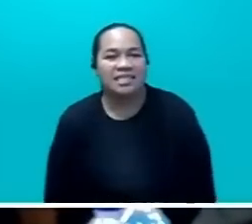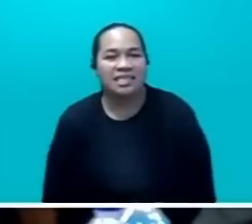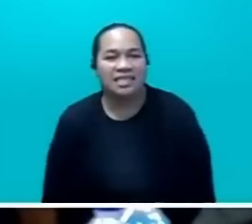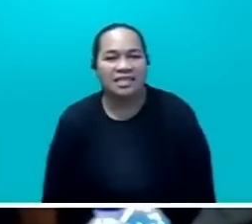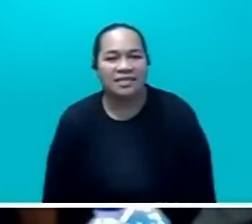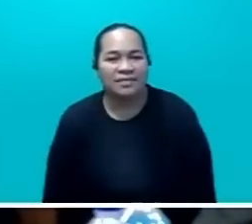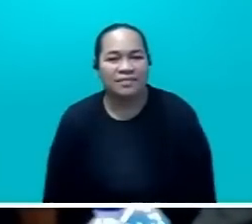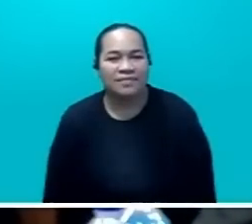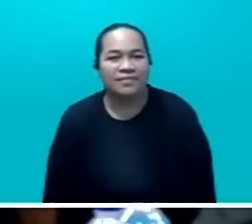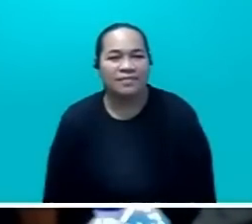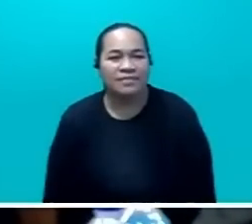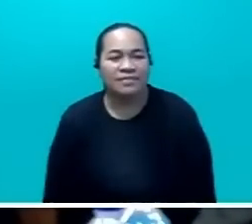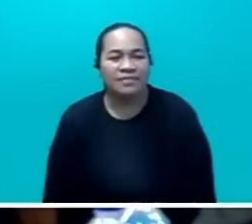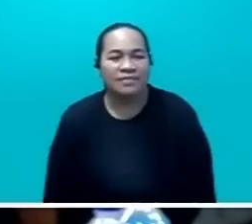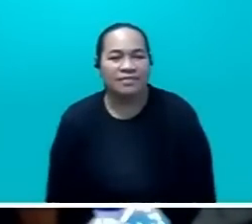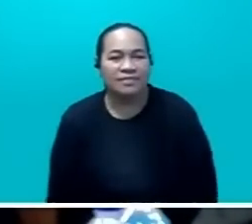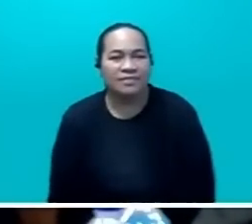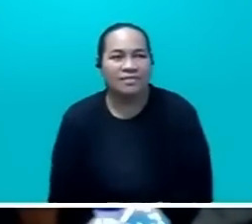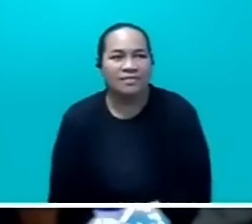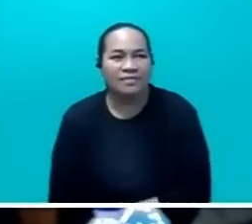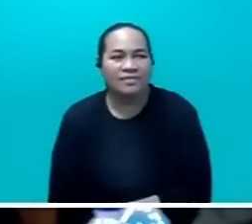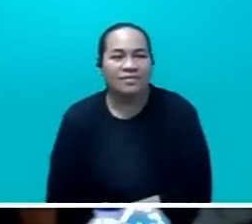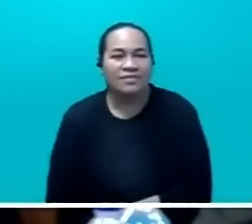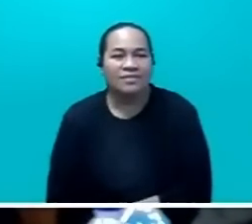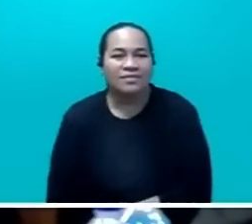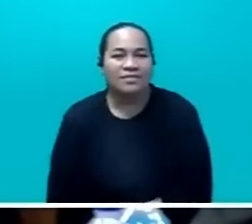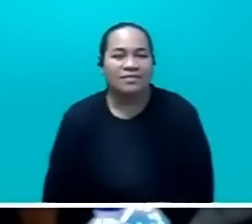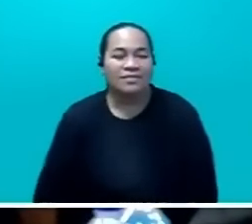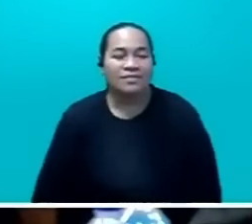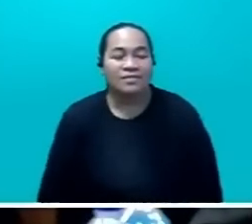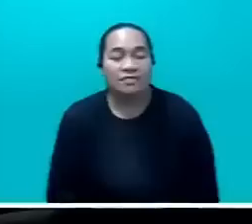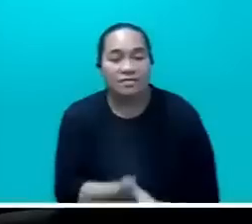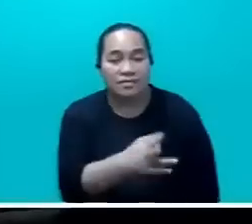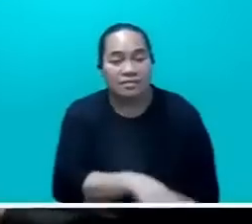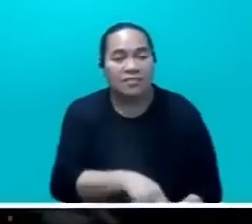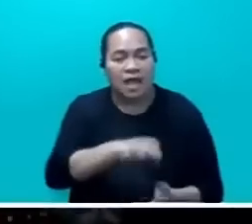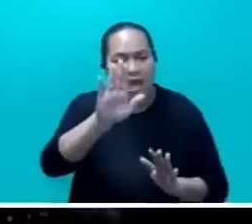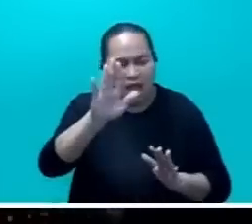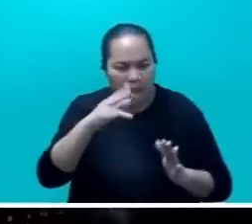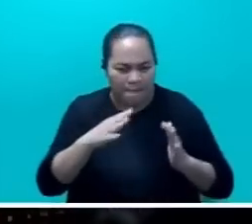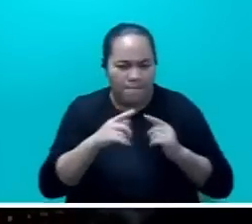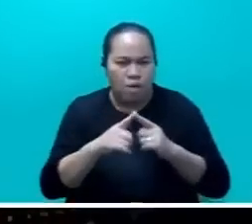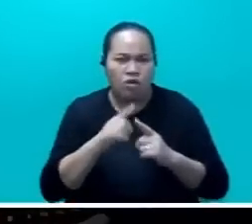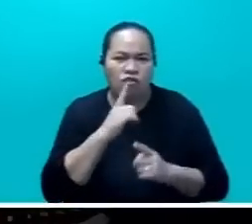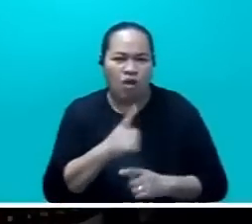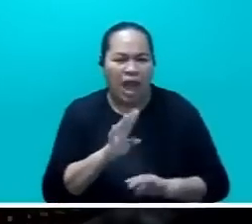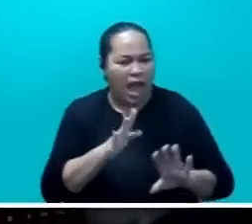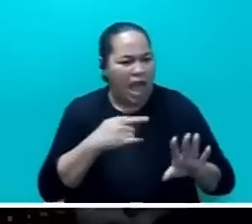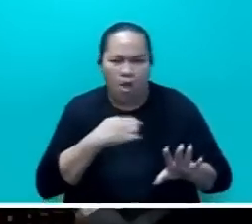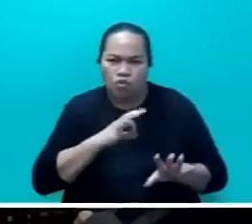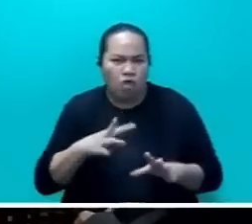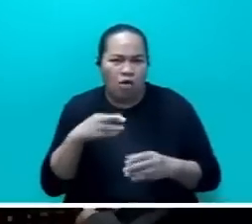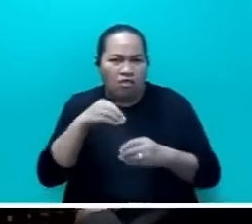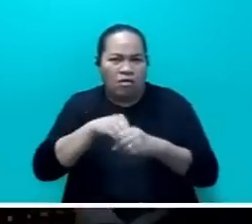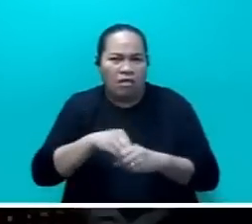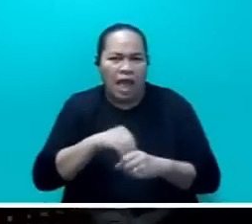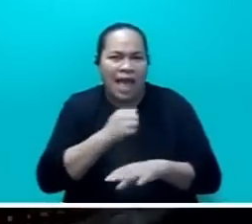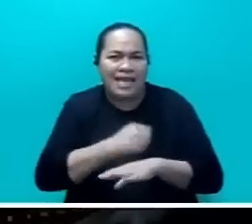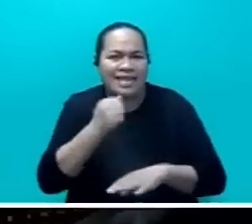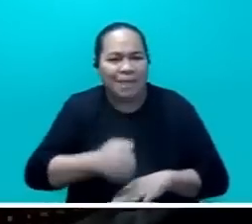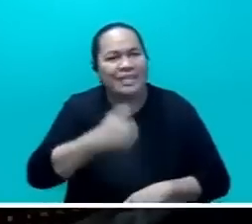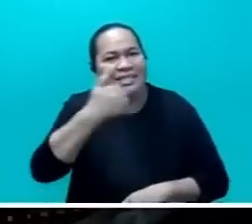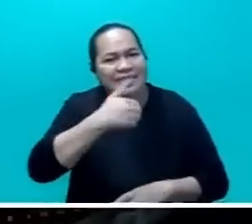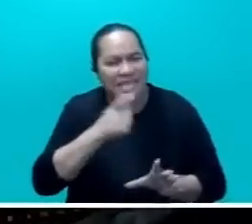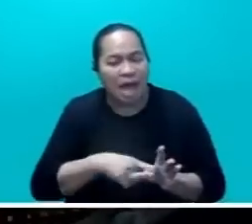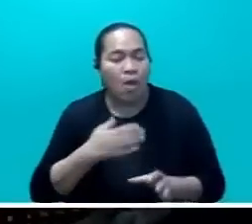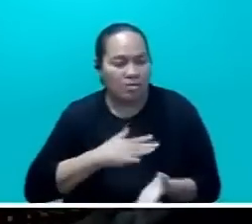Running... Speaker, say, point of order. Point of order? I was not in government for 16 years. I want to make it